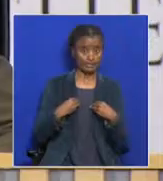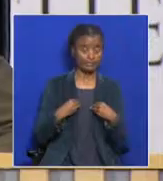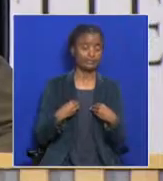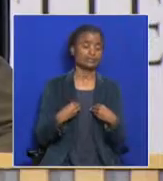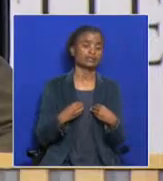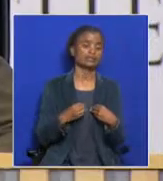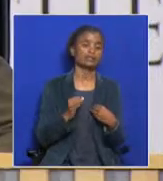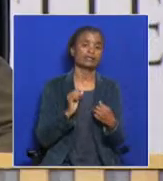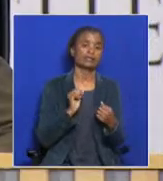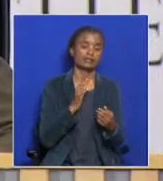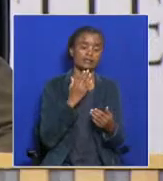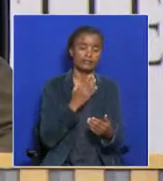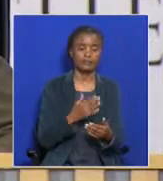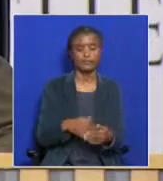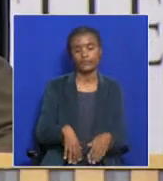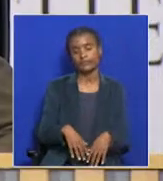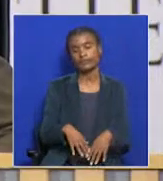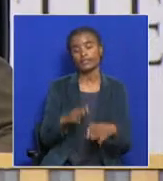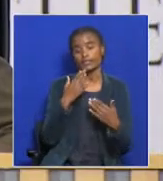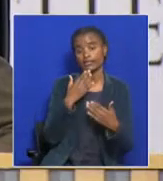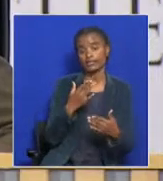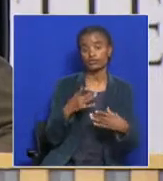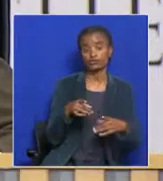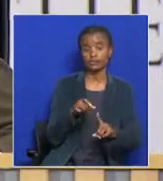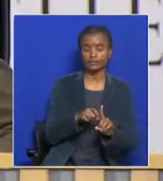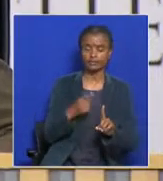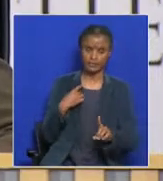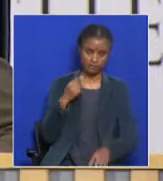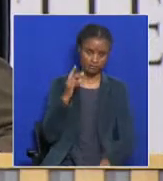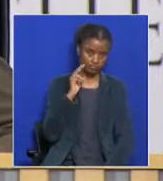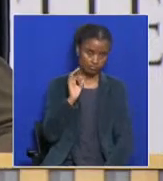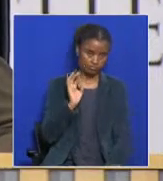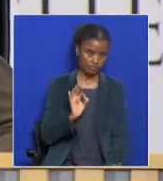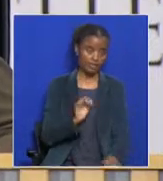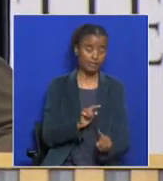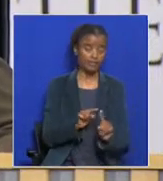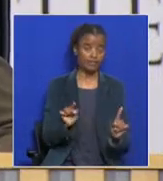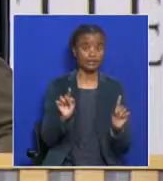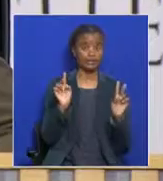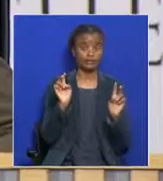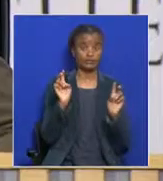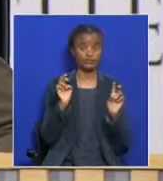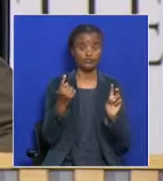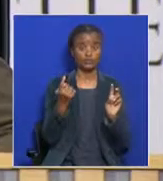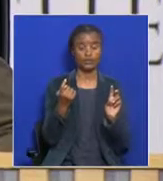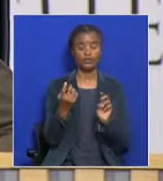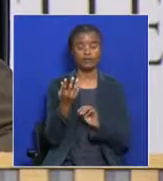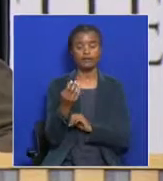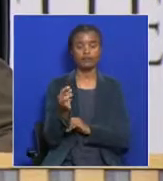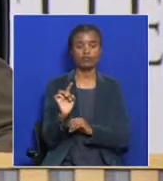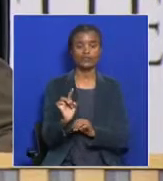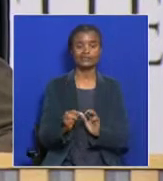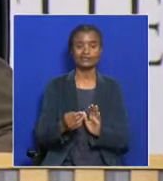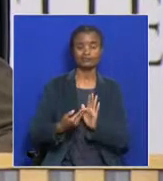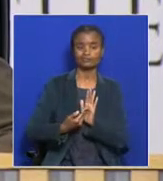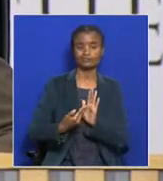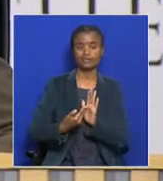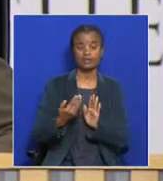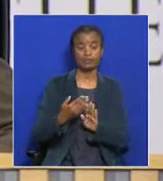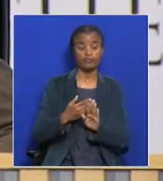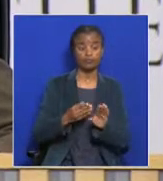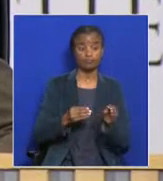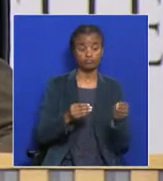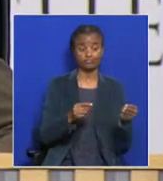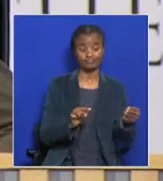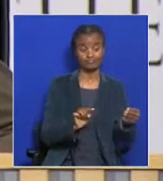Thank you. No, I hear what you're saying, Chair. The only issue I had with the presentation that was before the Commission,